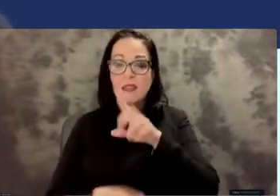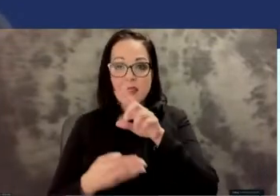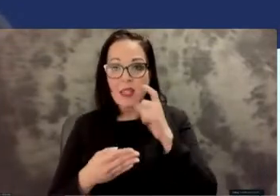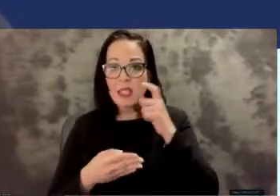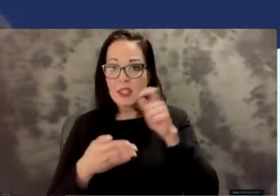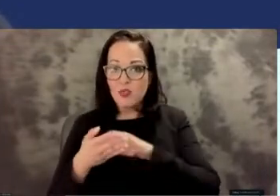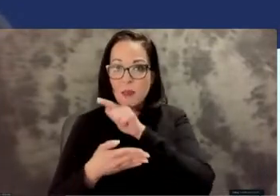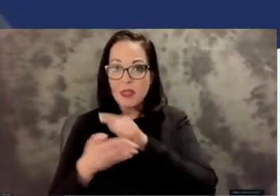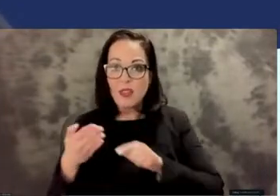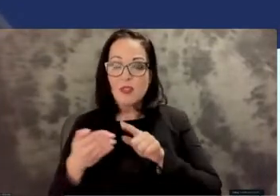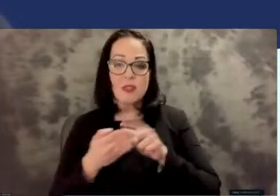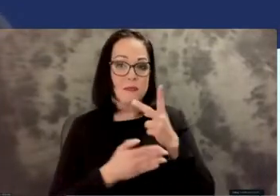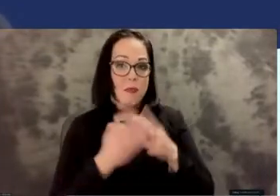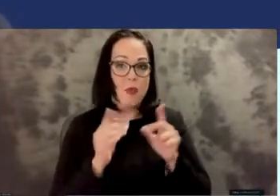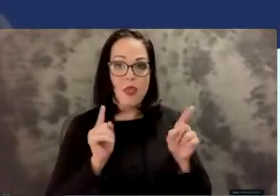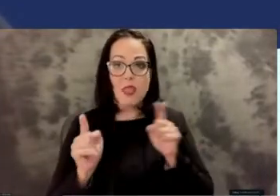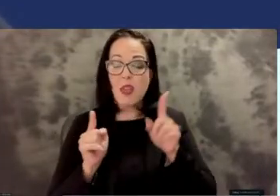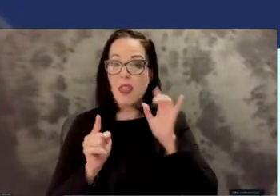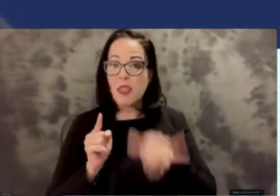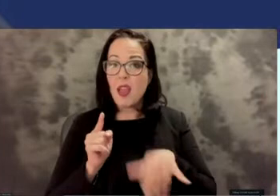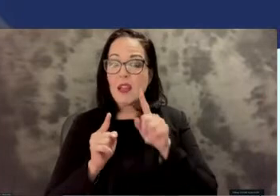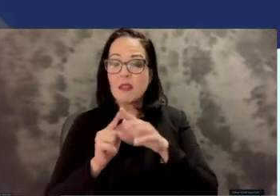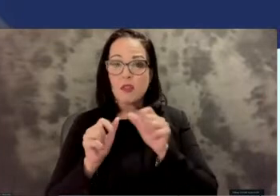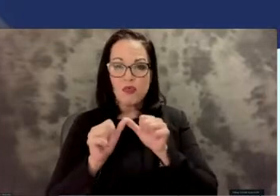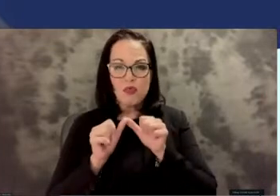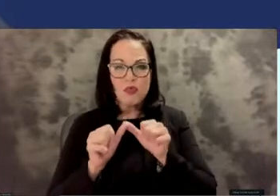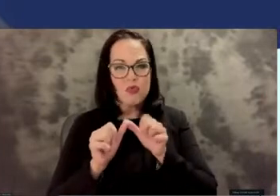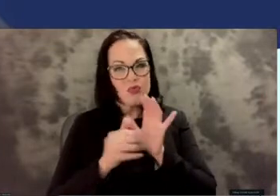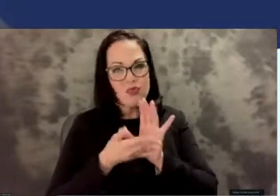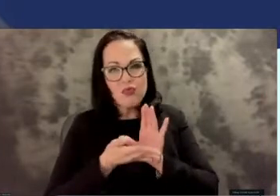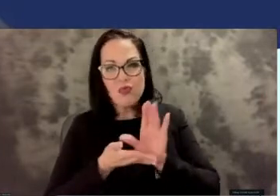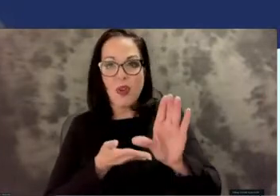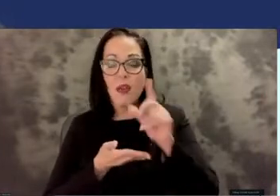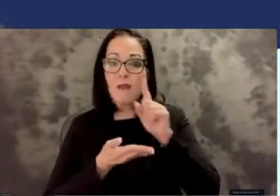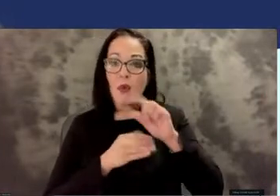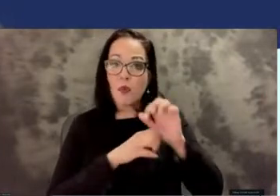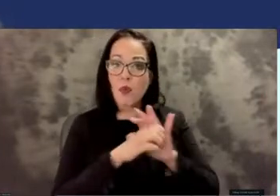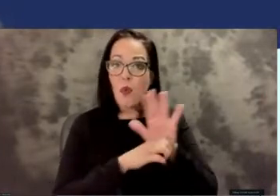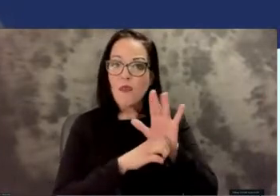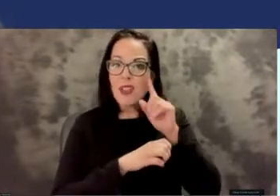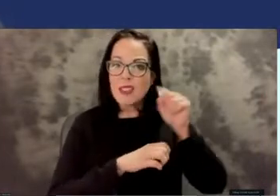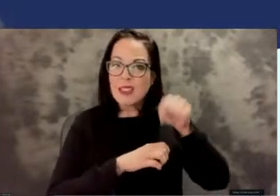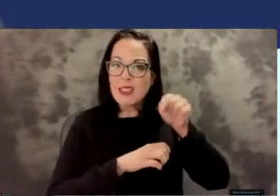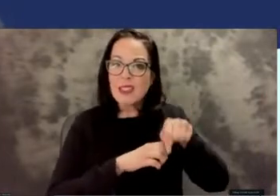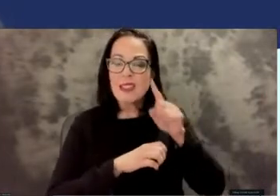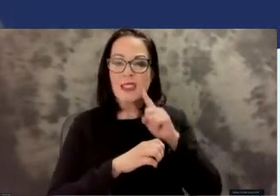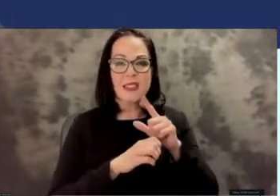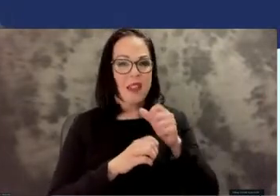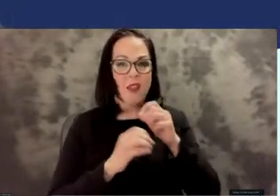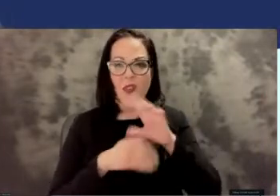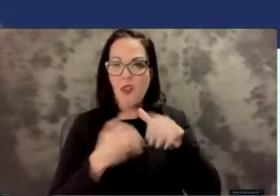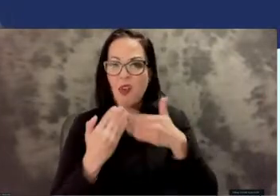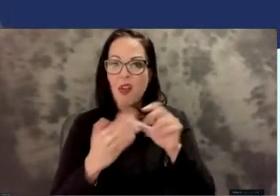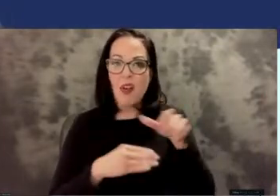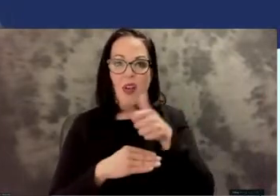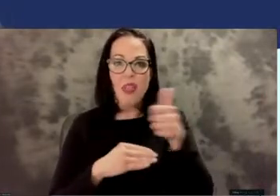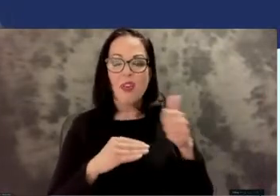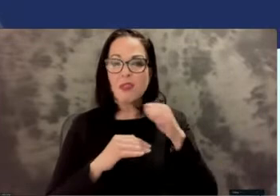Xenophobia and discrimination drive COVID-19 and other health inequities at the structural